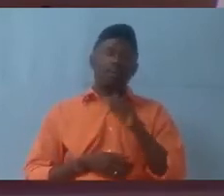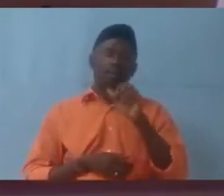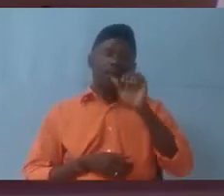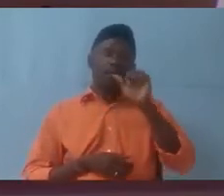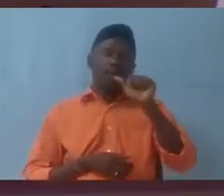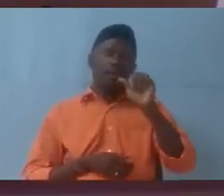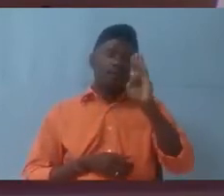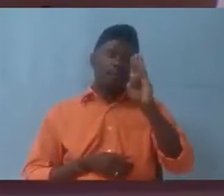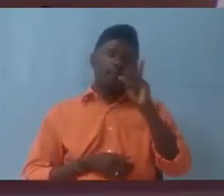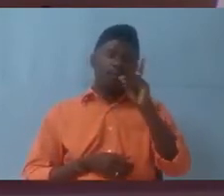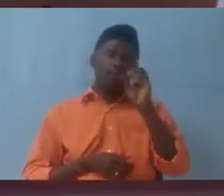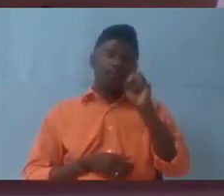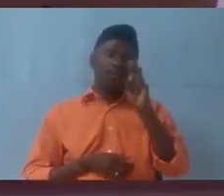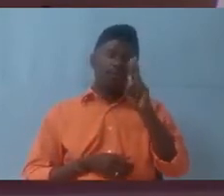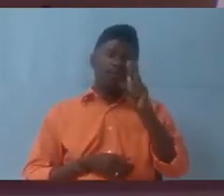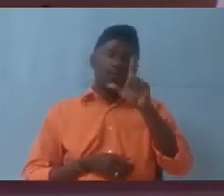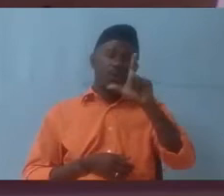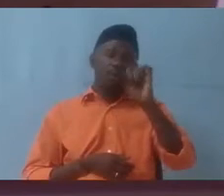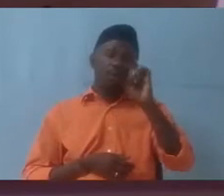Correct.